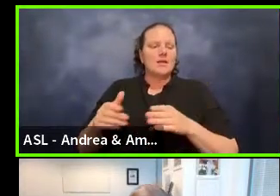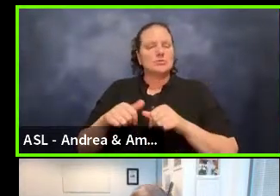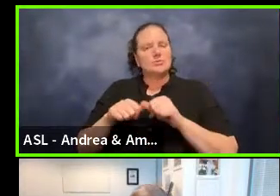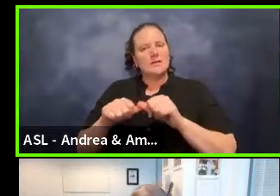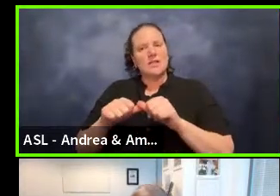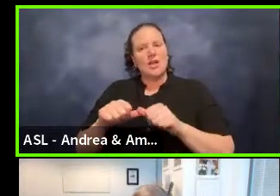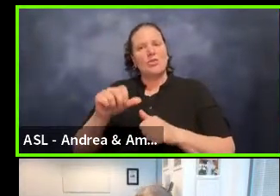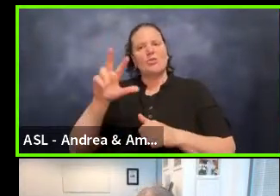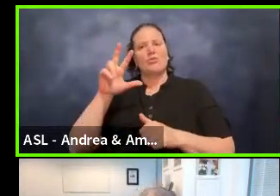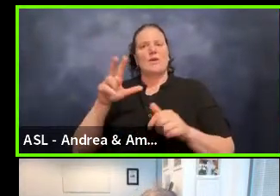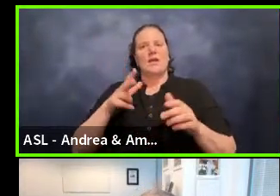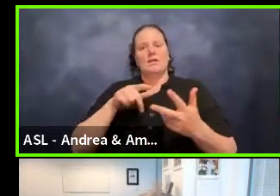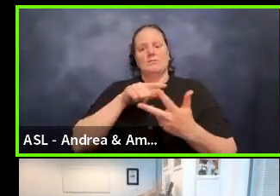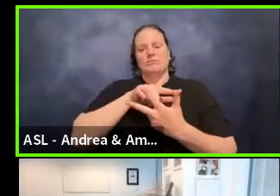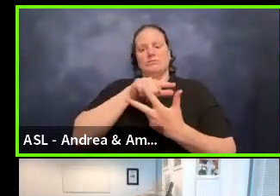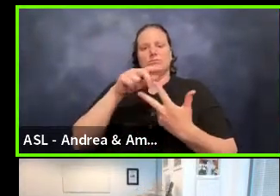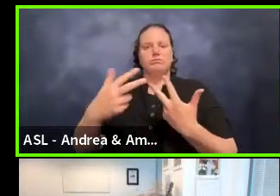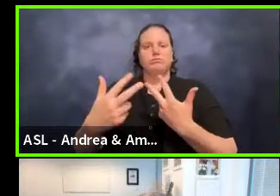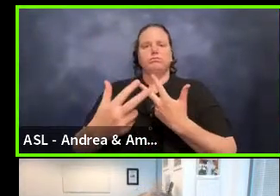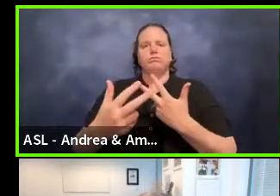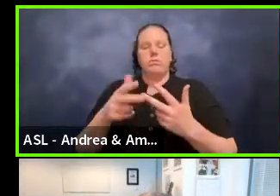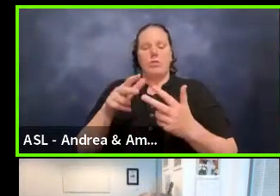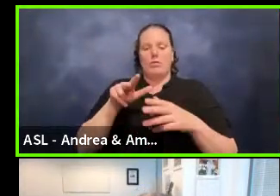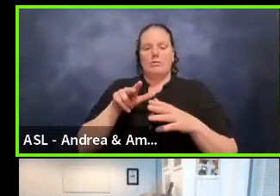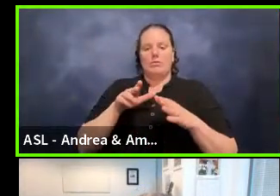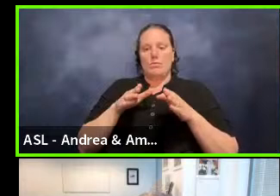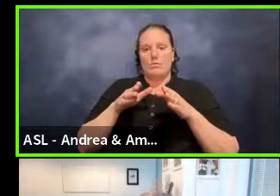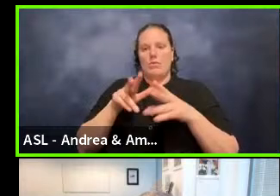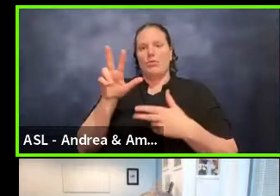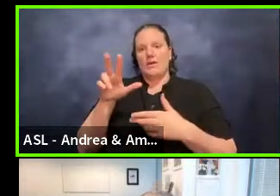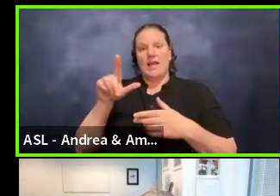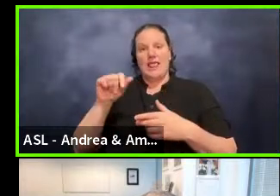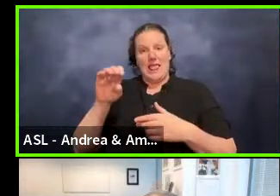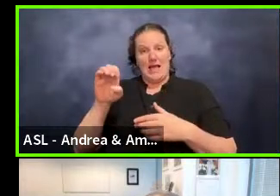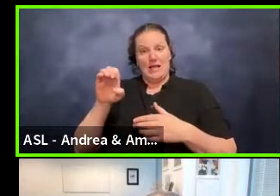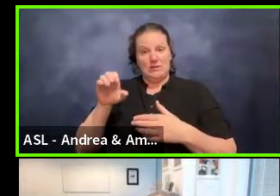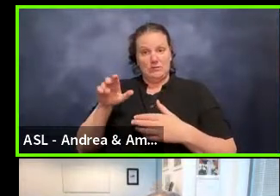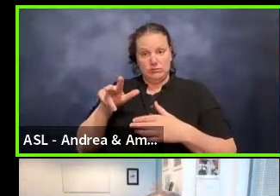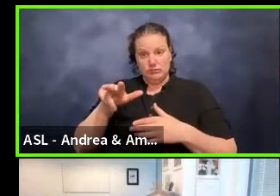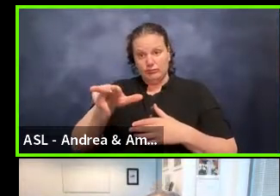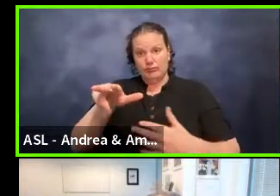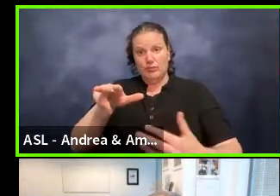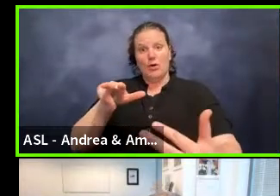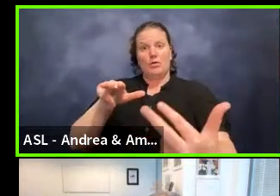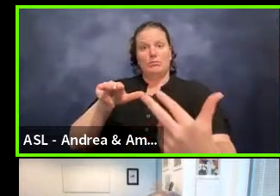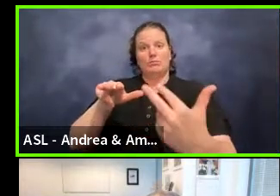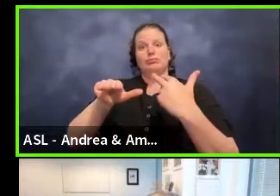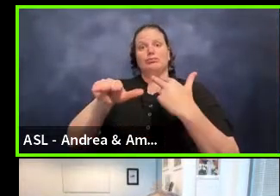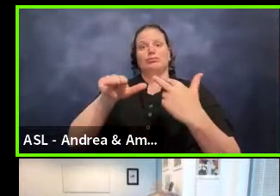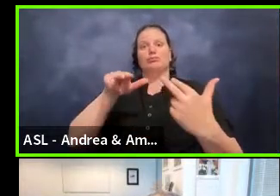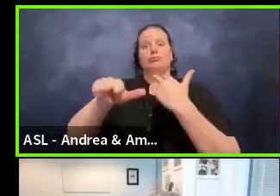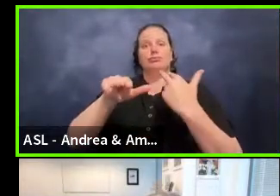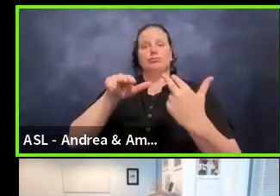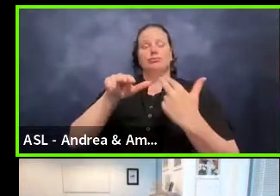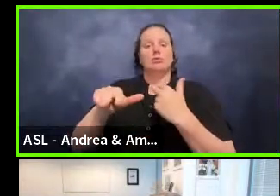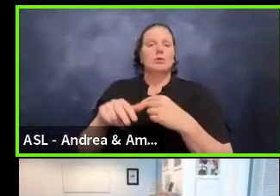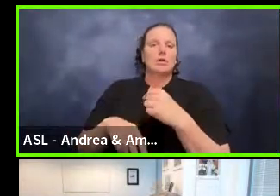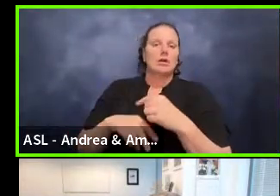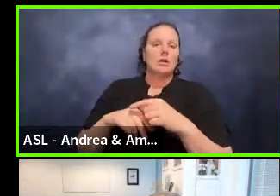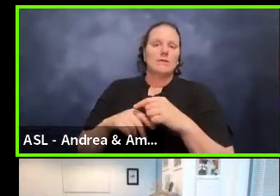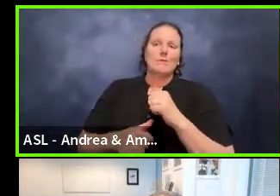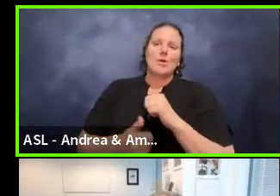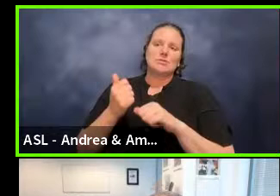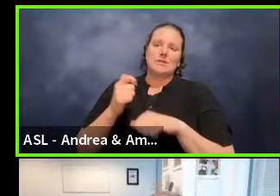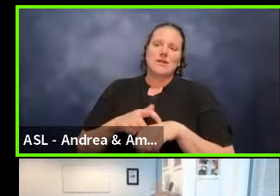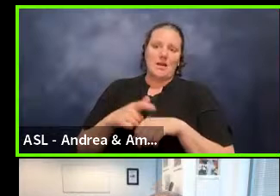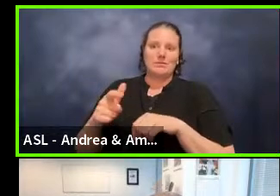3 lanes of traffic in each direction for the vast majority of the time this is under construction.